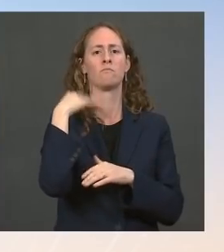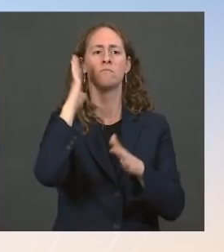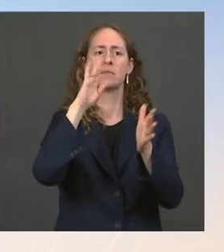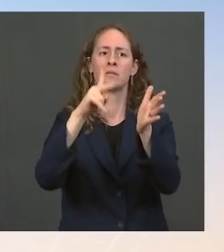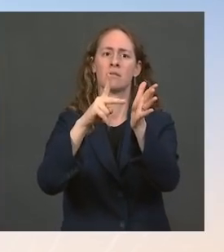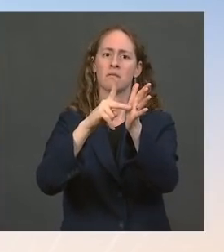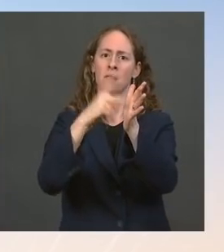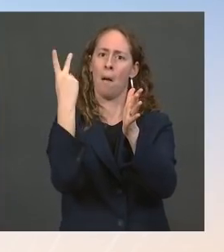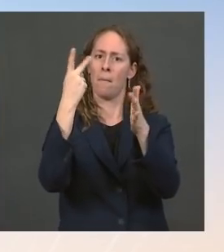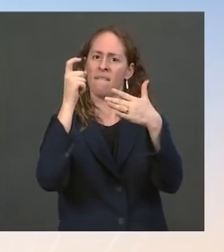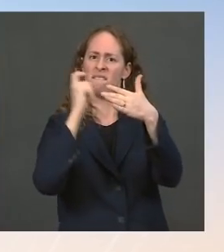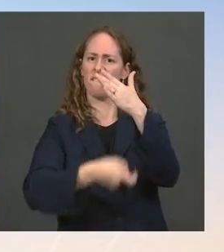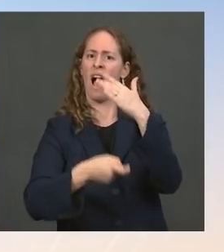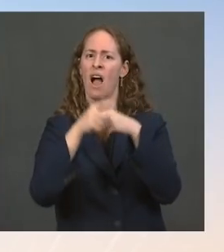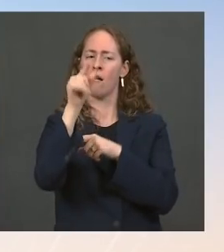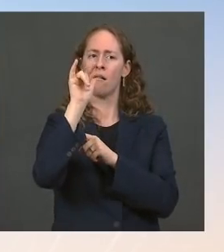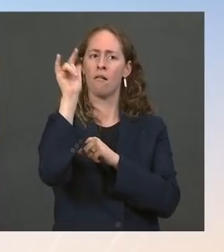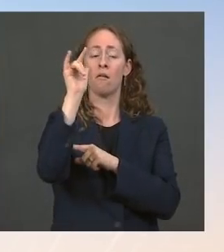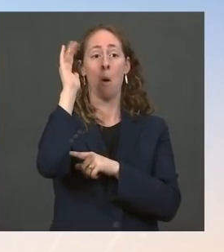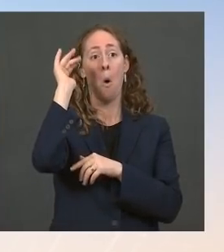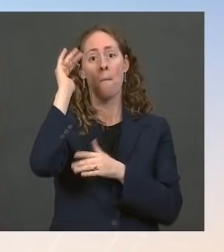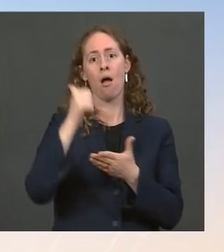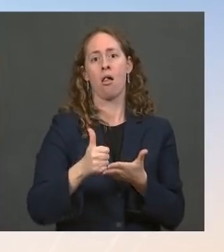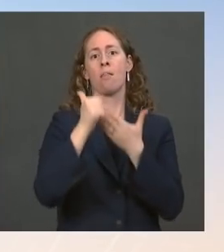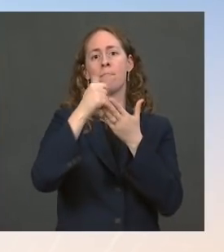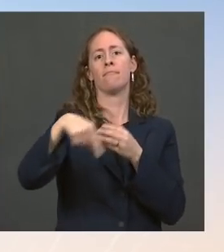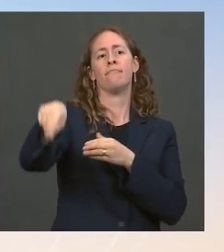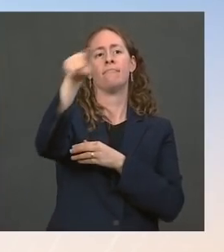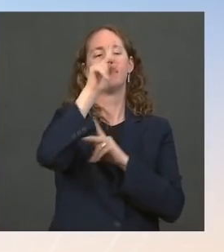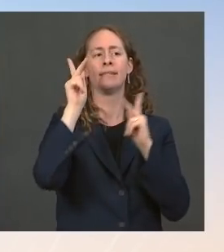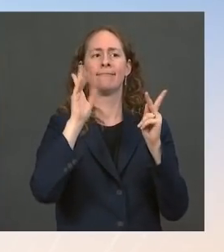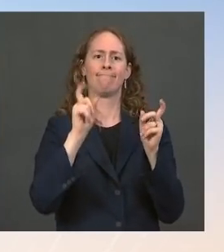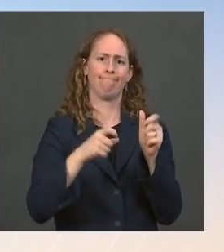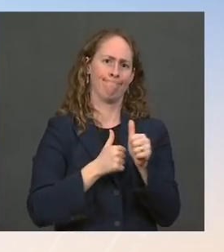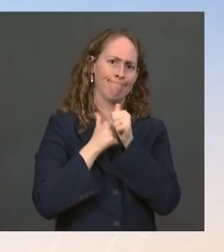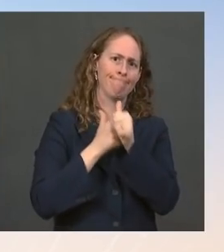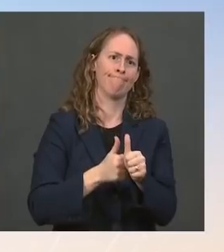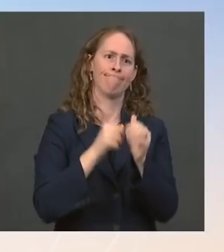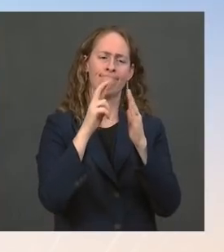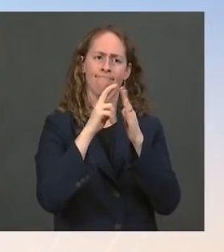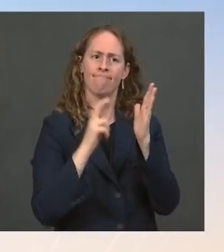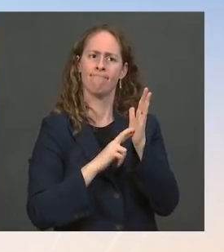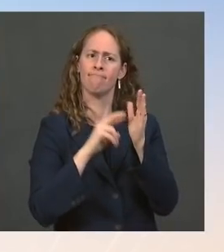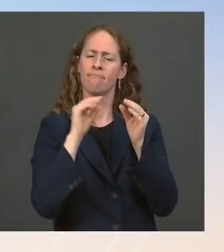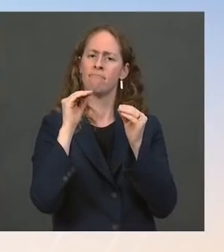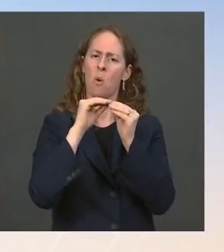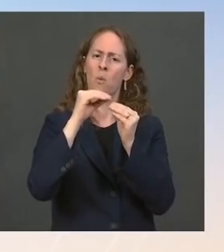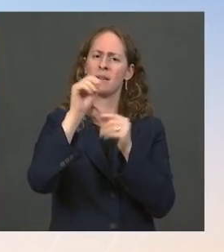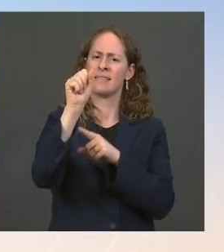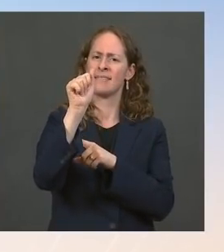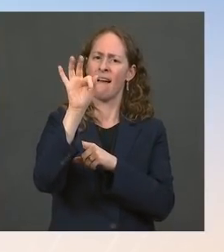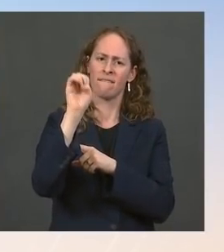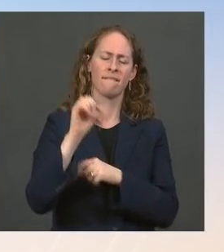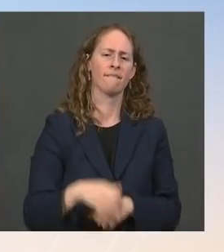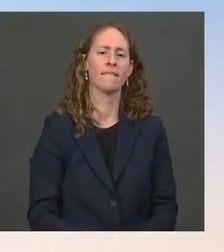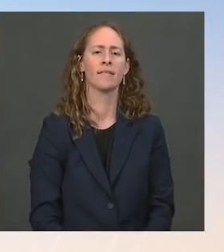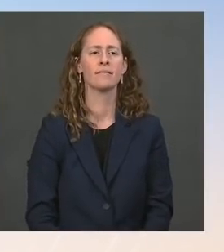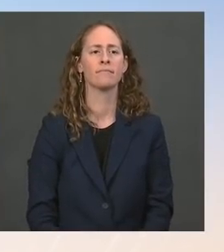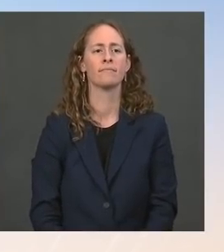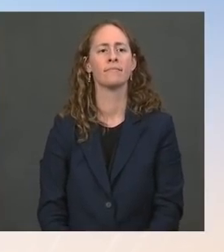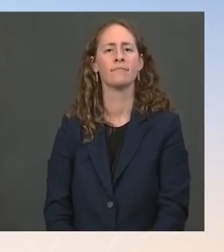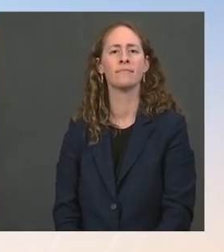hopeful it will have an impact on people behaving in a safer way on flights. One more question on COVID. When it comes